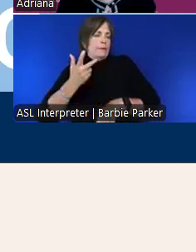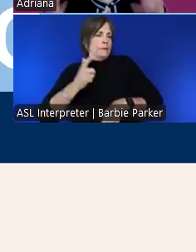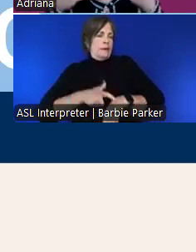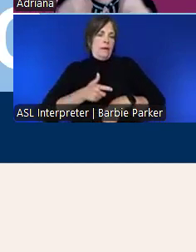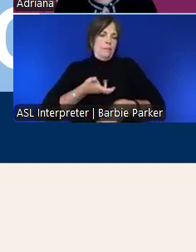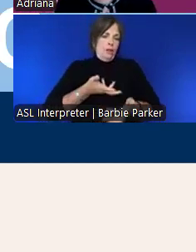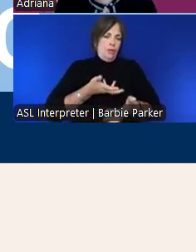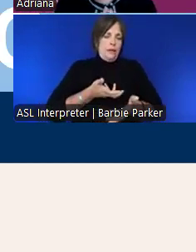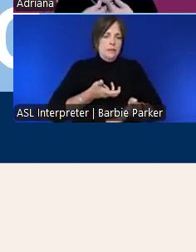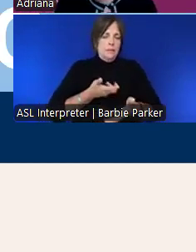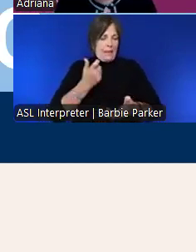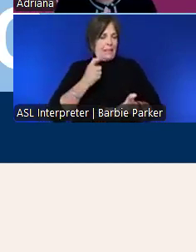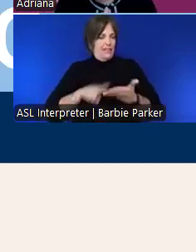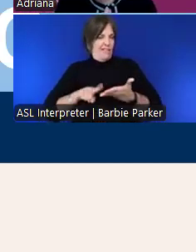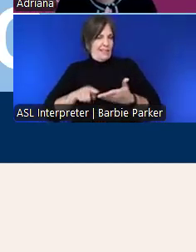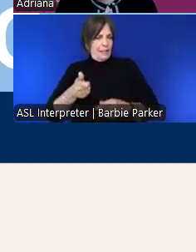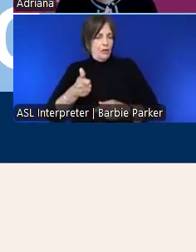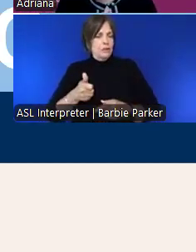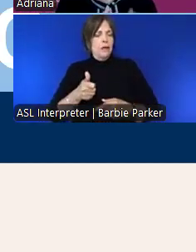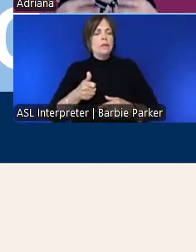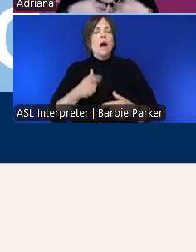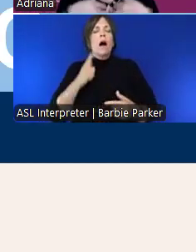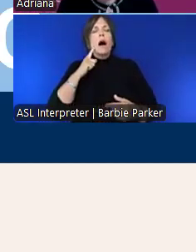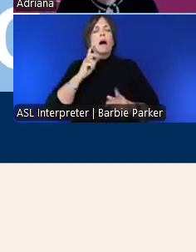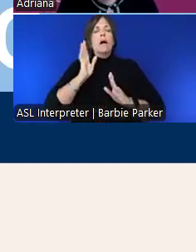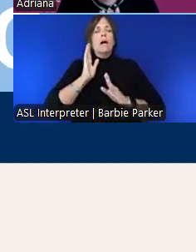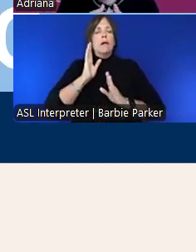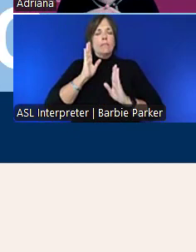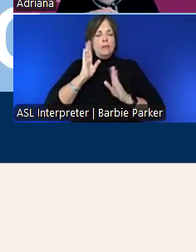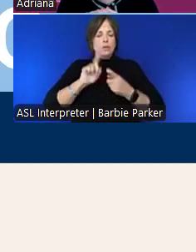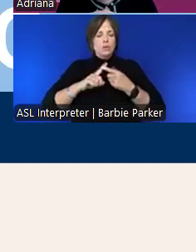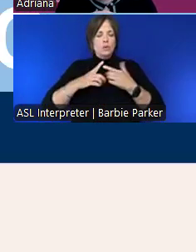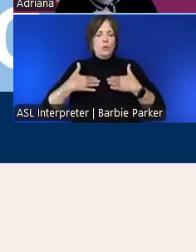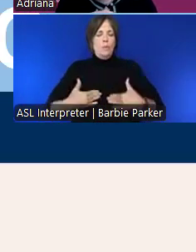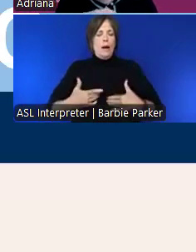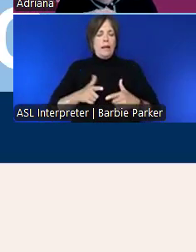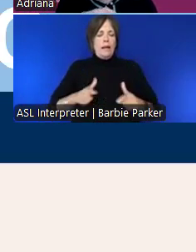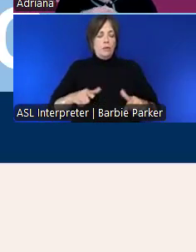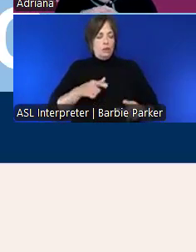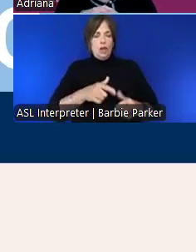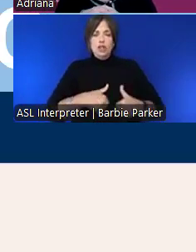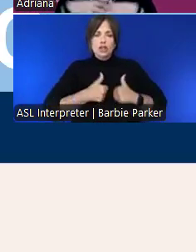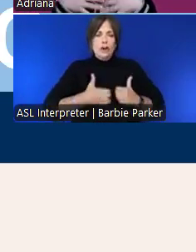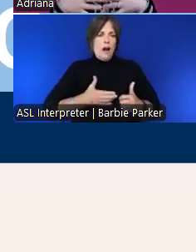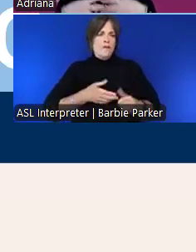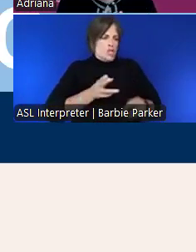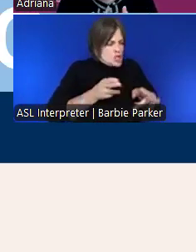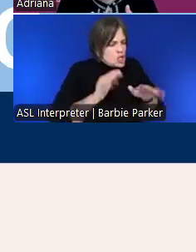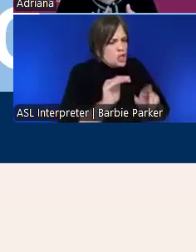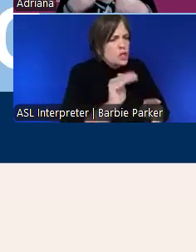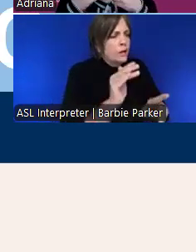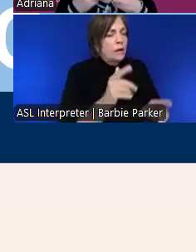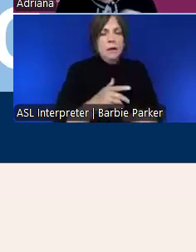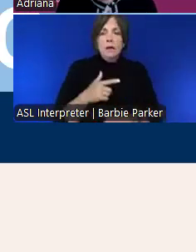being mindful of your body language, of, again, not rushing survivors when they're telling